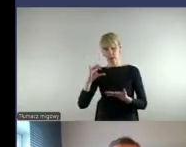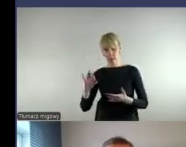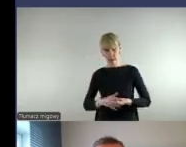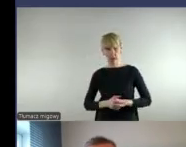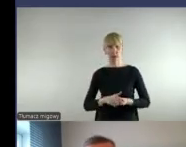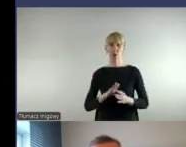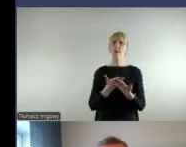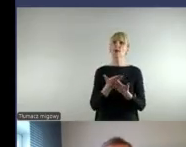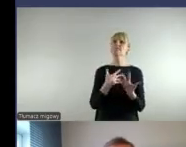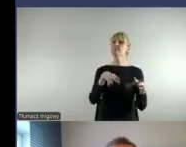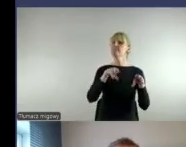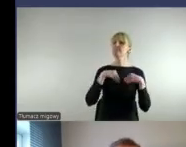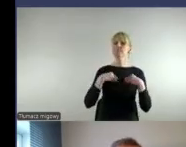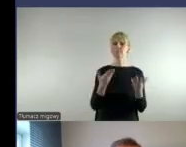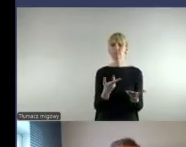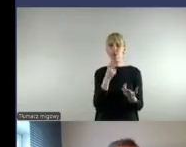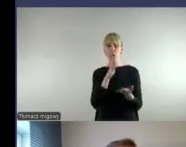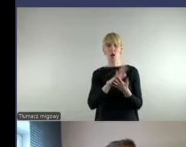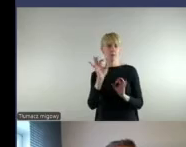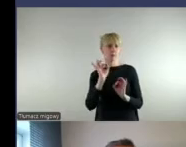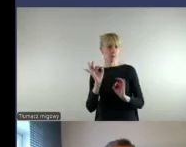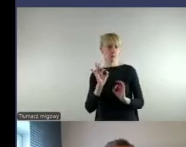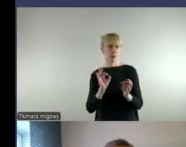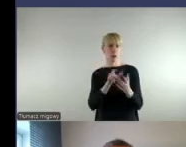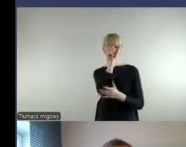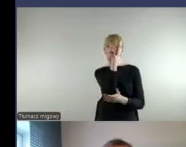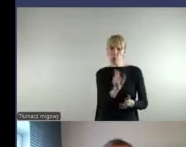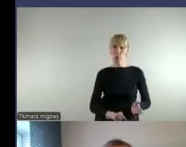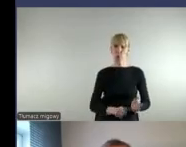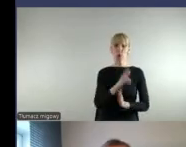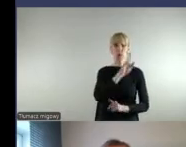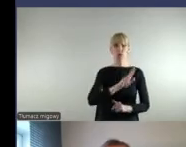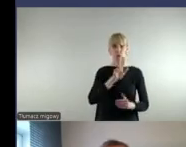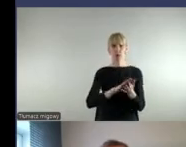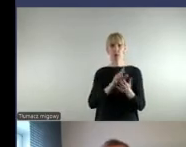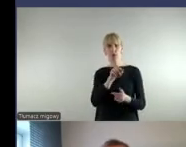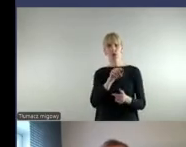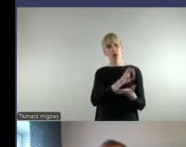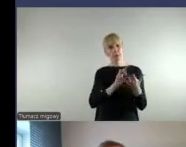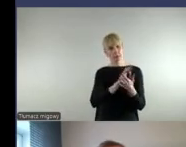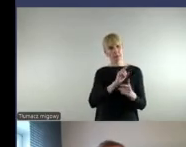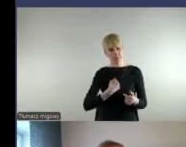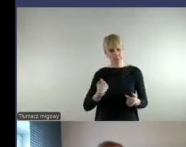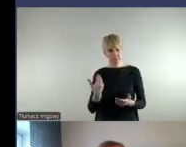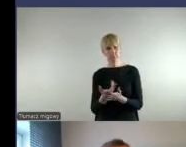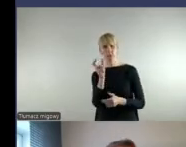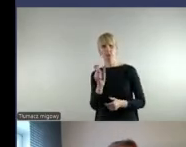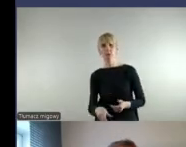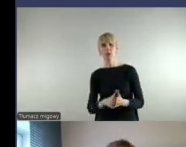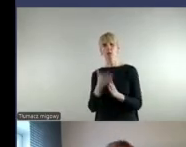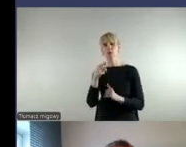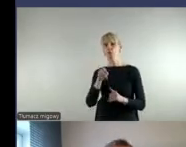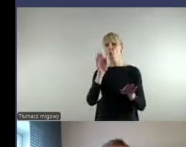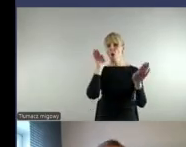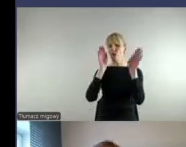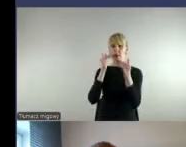bar shows the use of the municipality website, the orange bar shows the use of the municipality social media, and